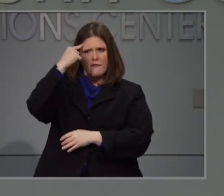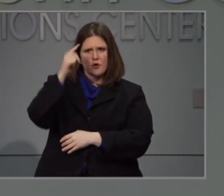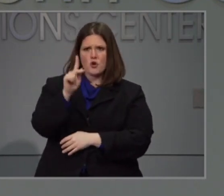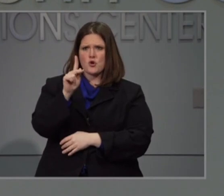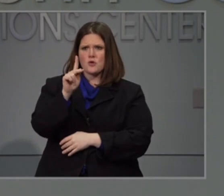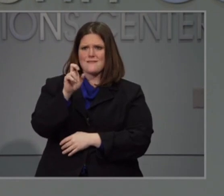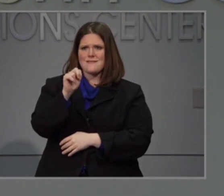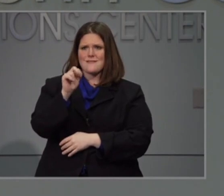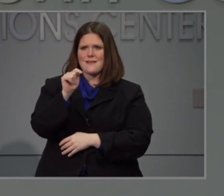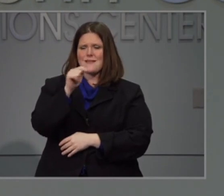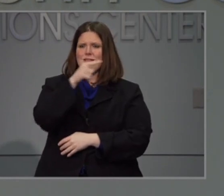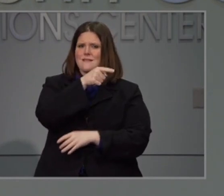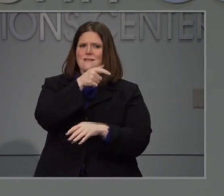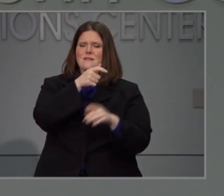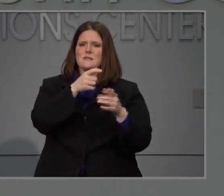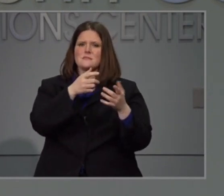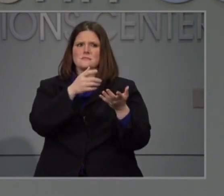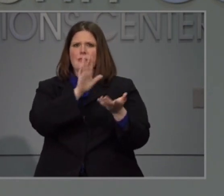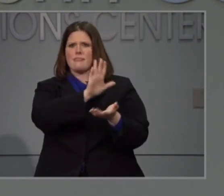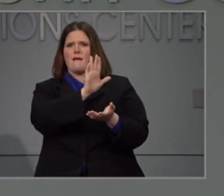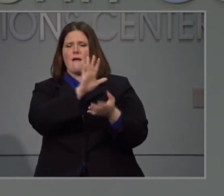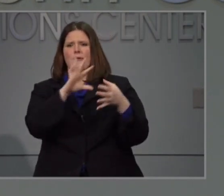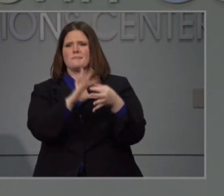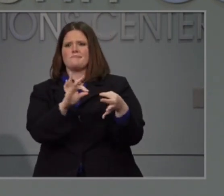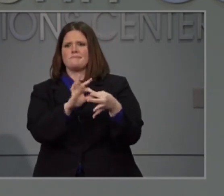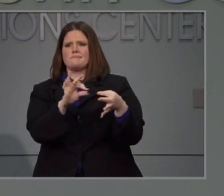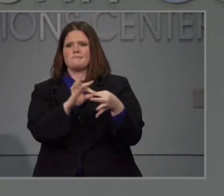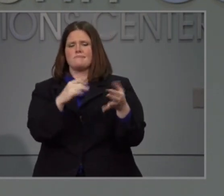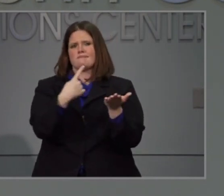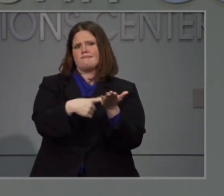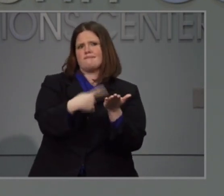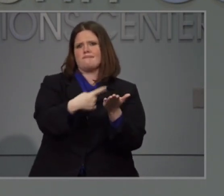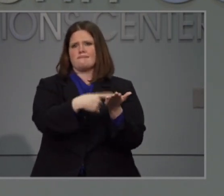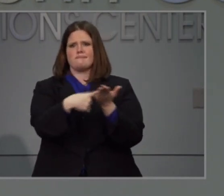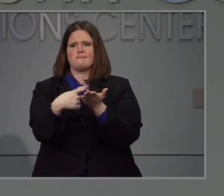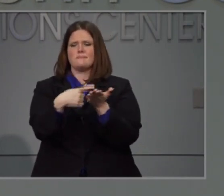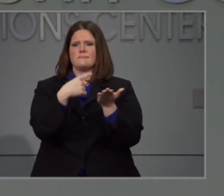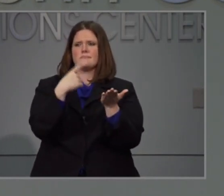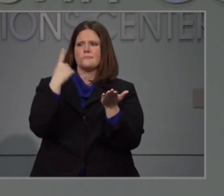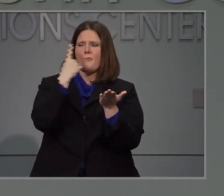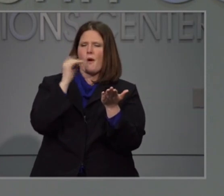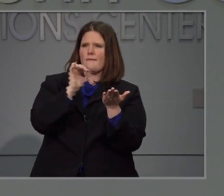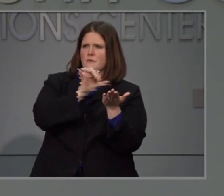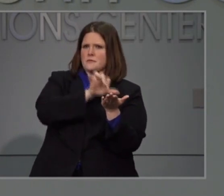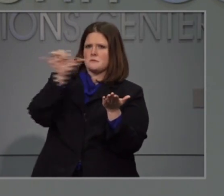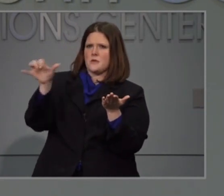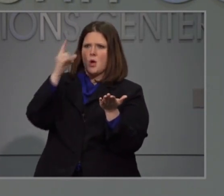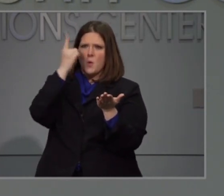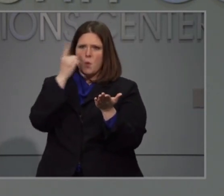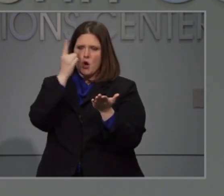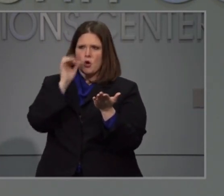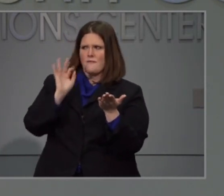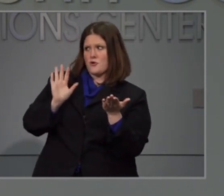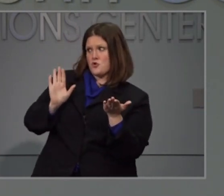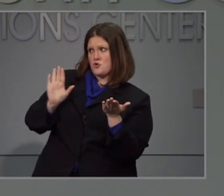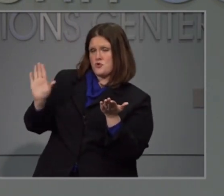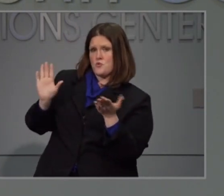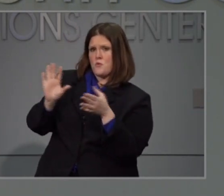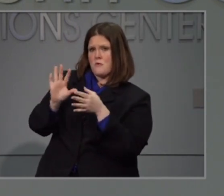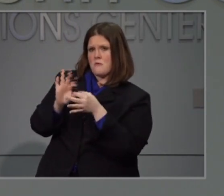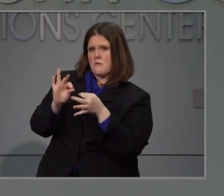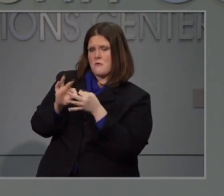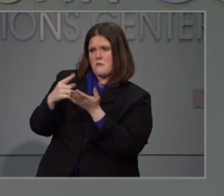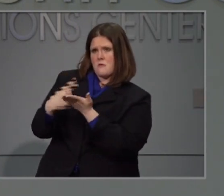that conversation was, and the conversation with, or whether there were any conversations with Virginia